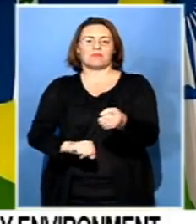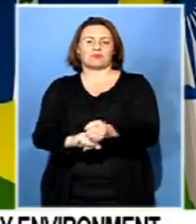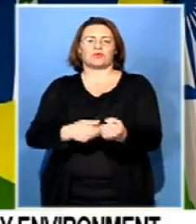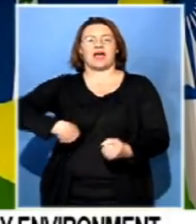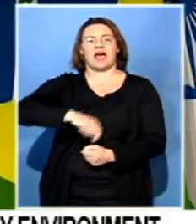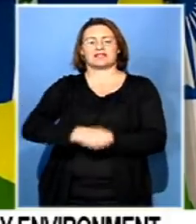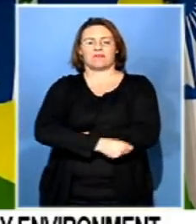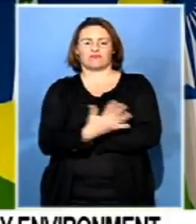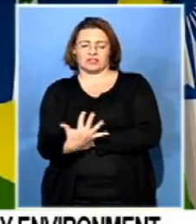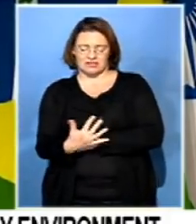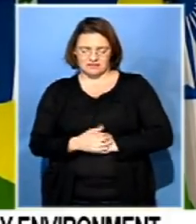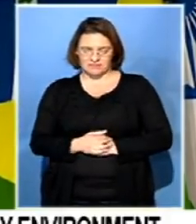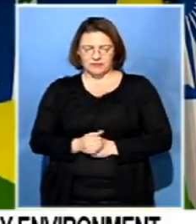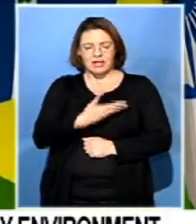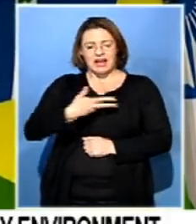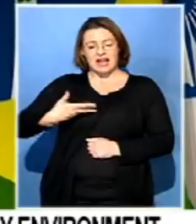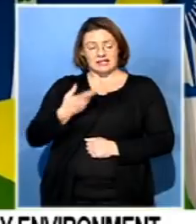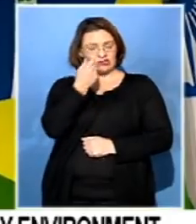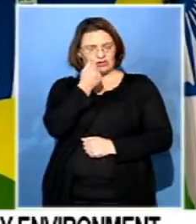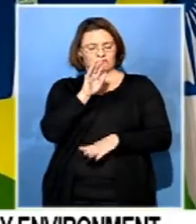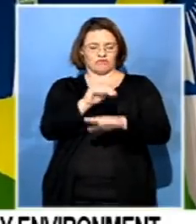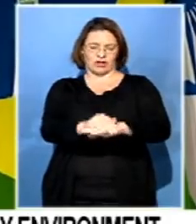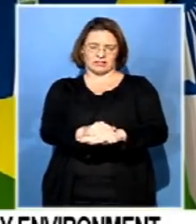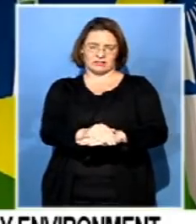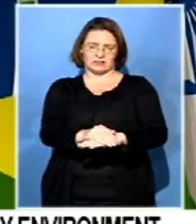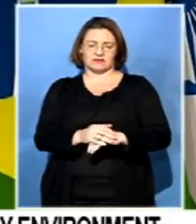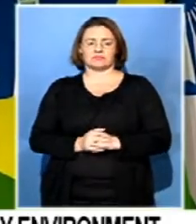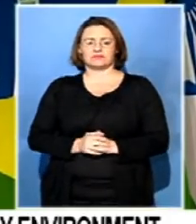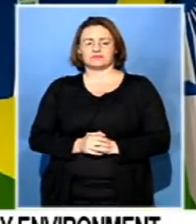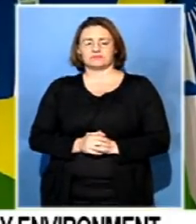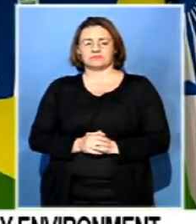cooperation. Ladies and gentlemen, friends,